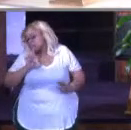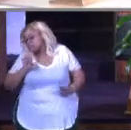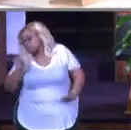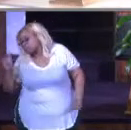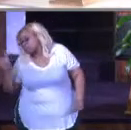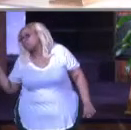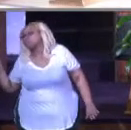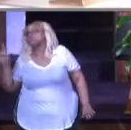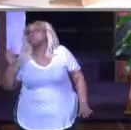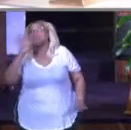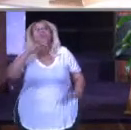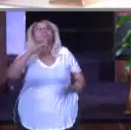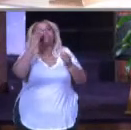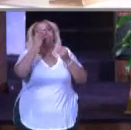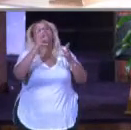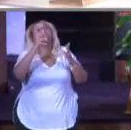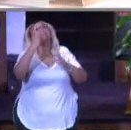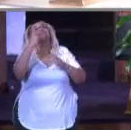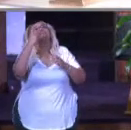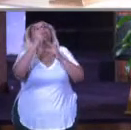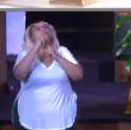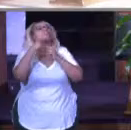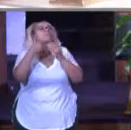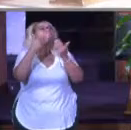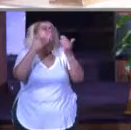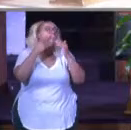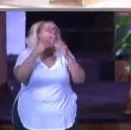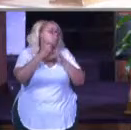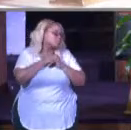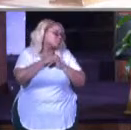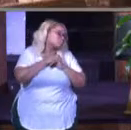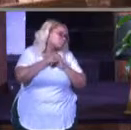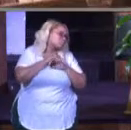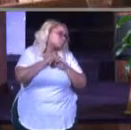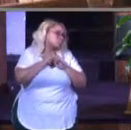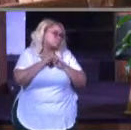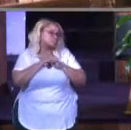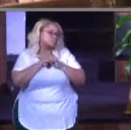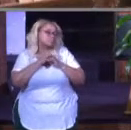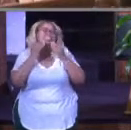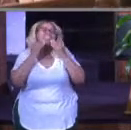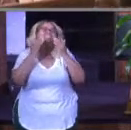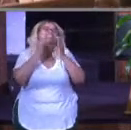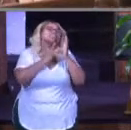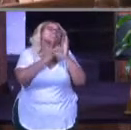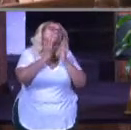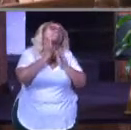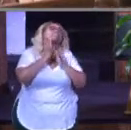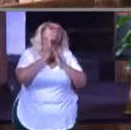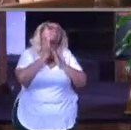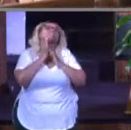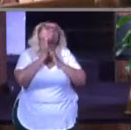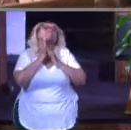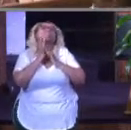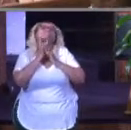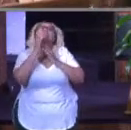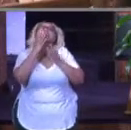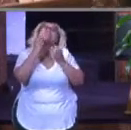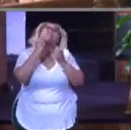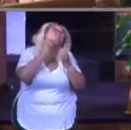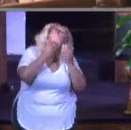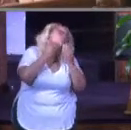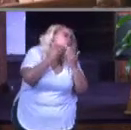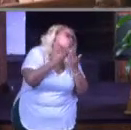out. But God, we just wanted to say one more time how much we thank you. Thank you, Jesus. Oh, God, you're